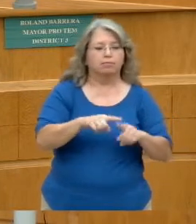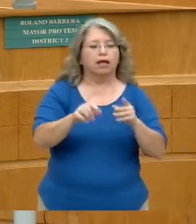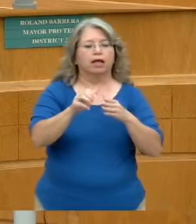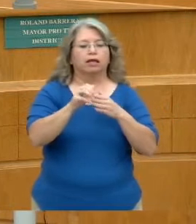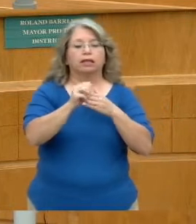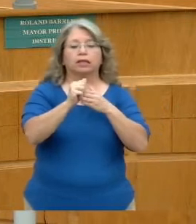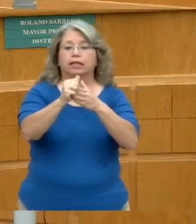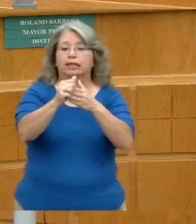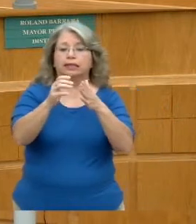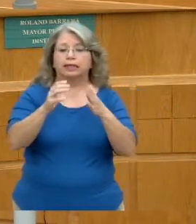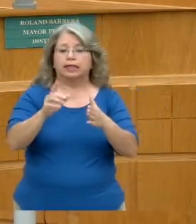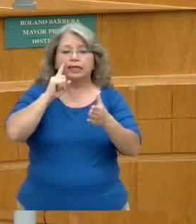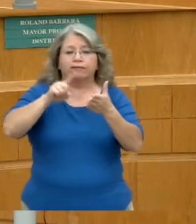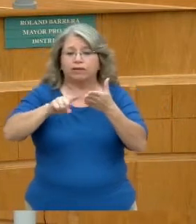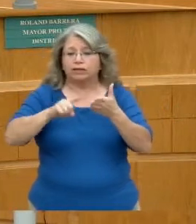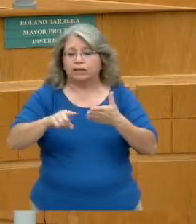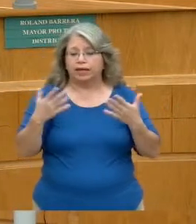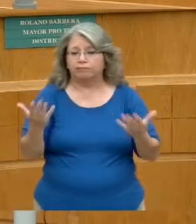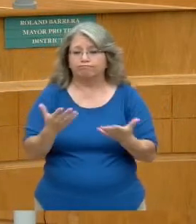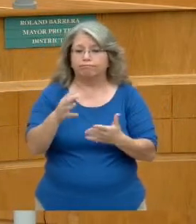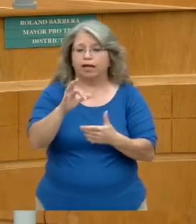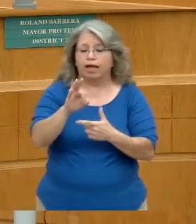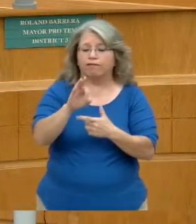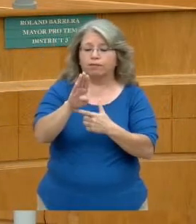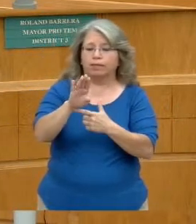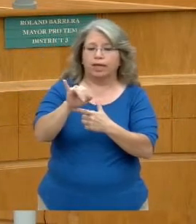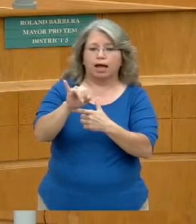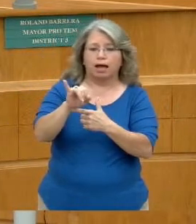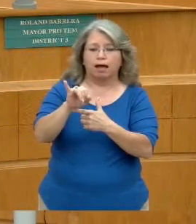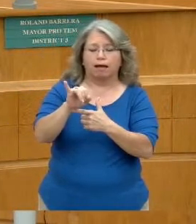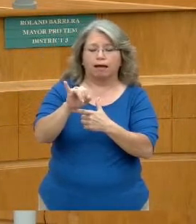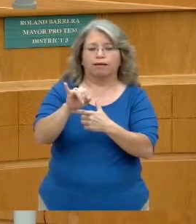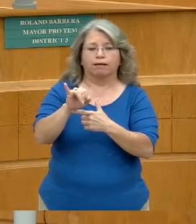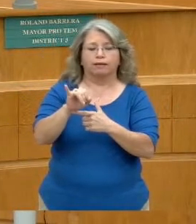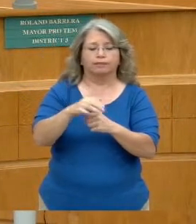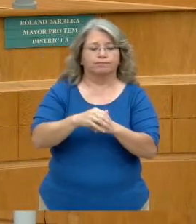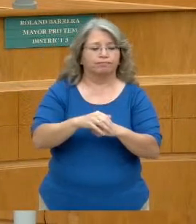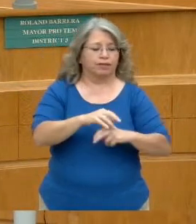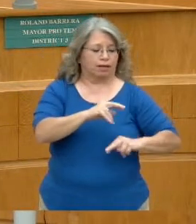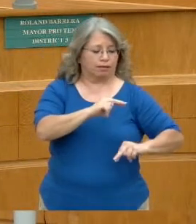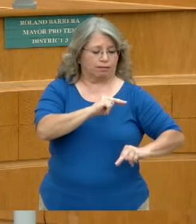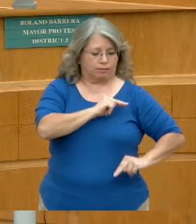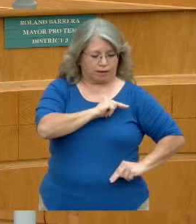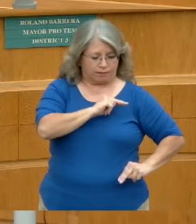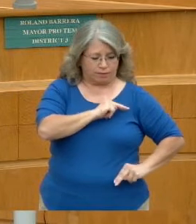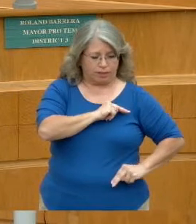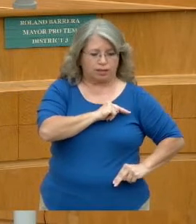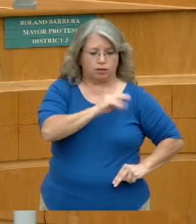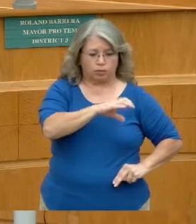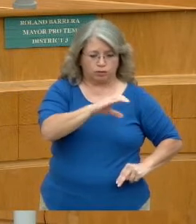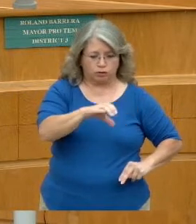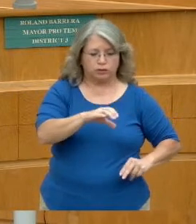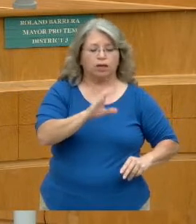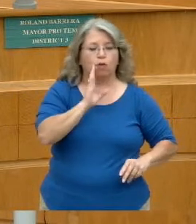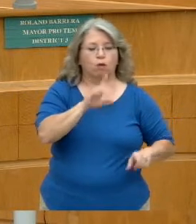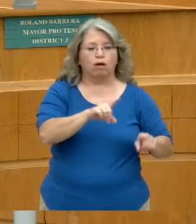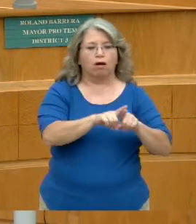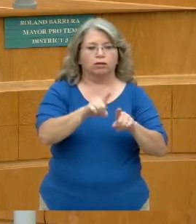agency, and they will issue updates on the investigation. Naval Air Station Corpus Christi will also issue guidance